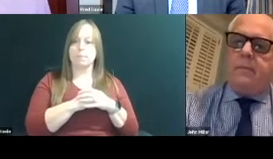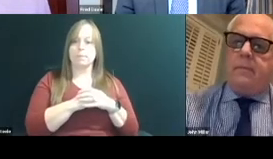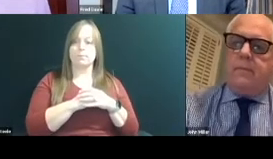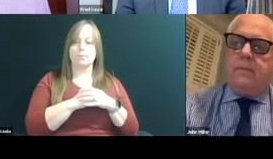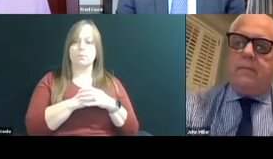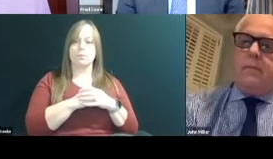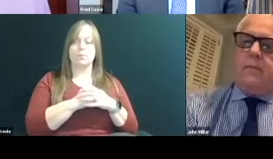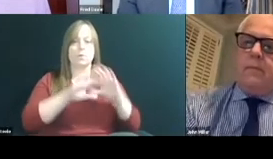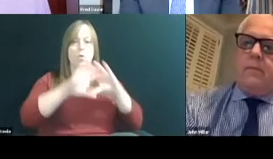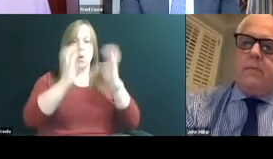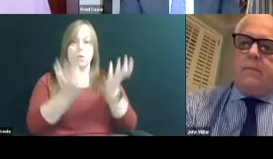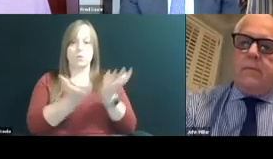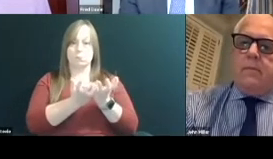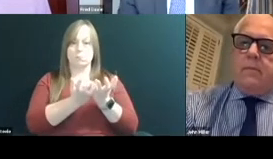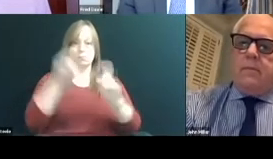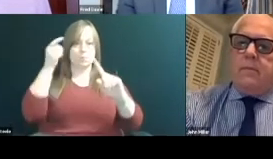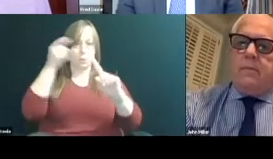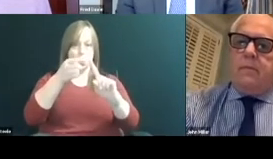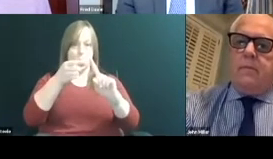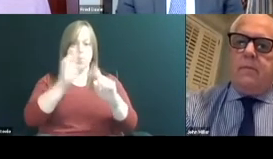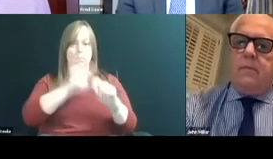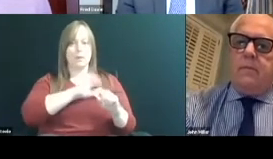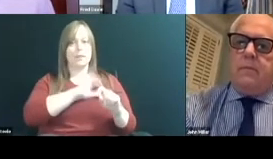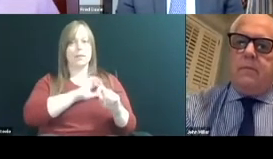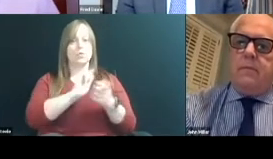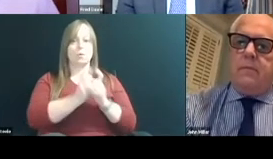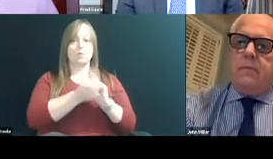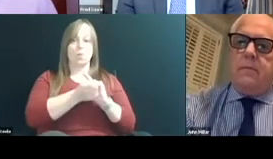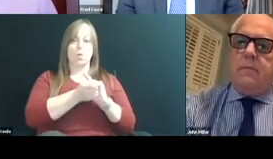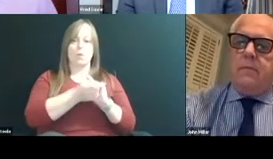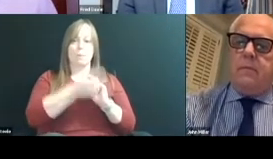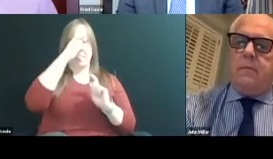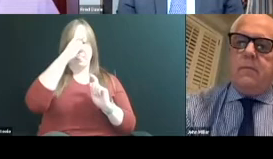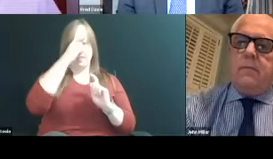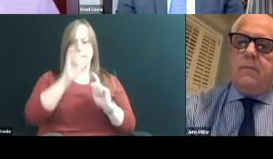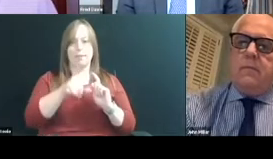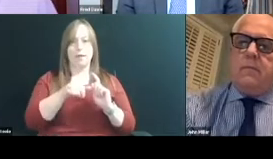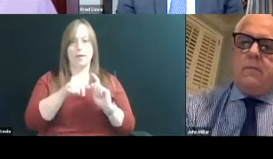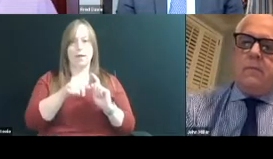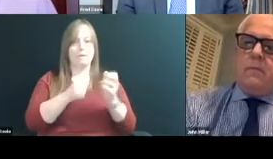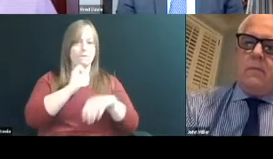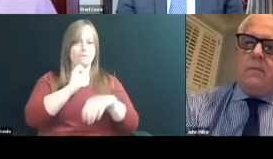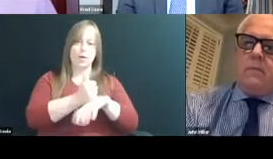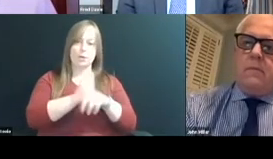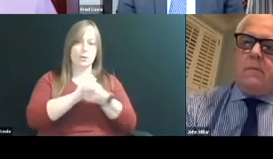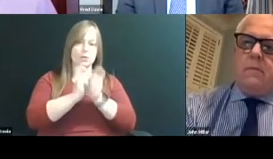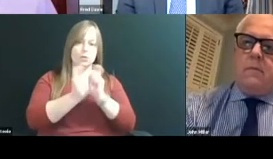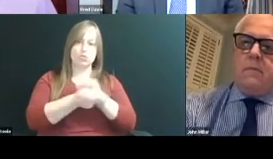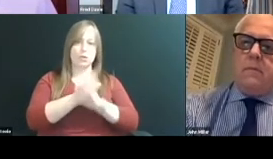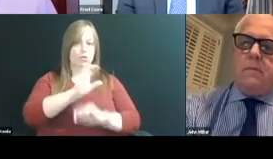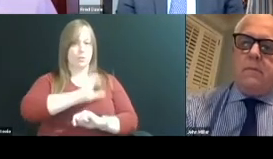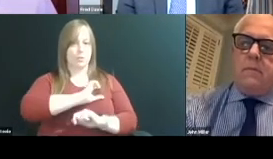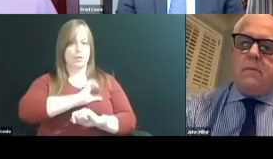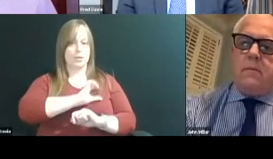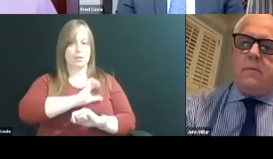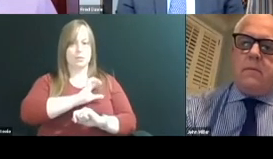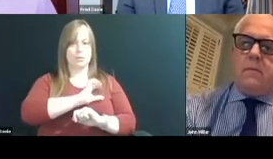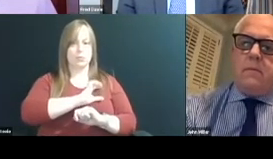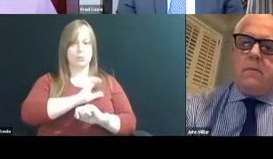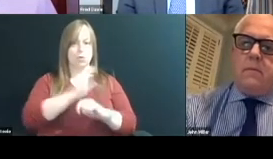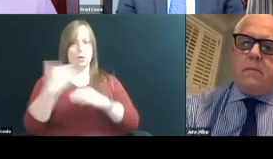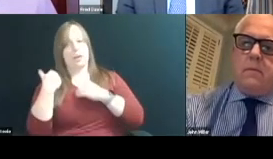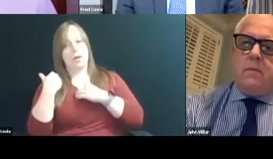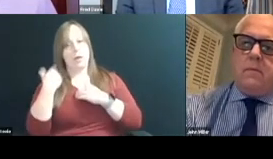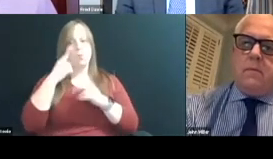my overarching goal is when it comes to police reform, I think that we need to fundamentally change policing so that it's accountable